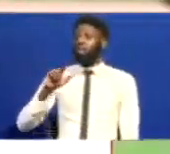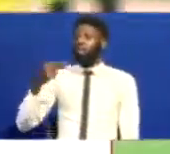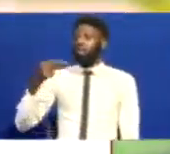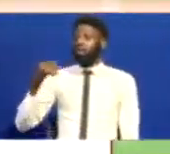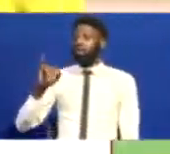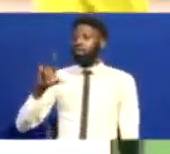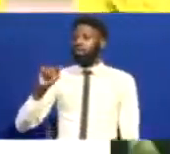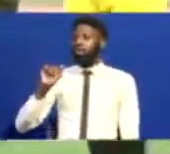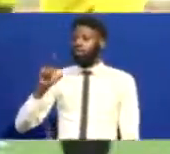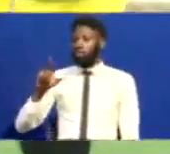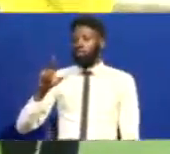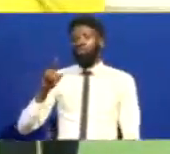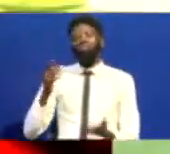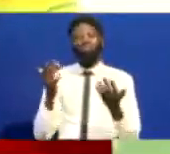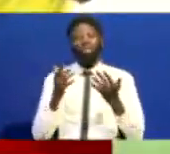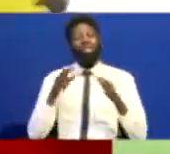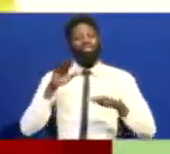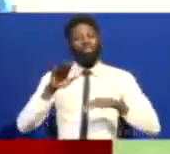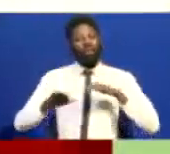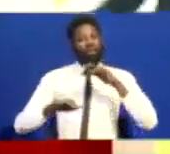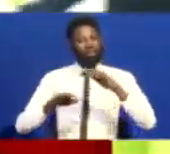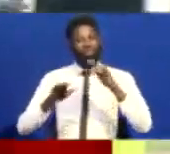at Nyayo National Stadium.